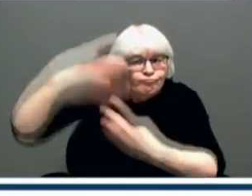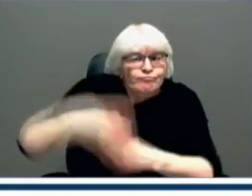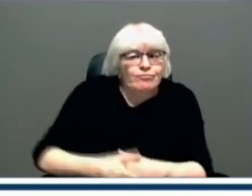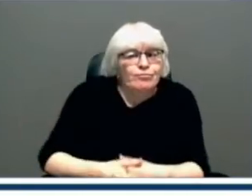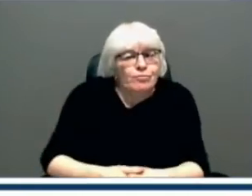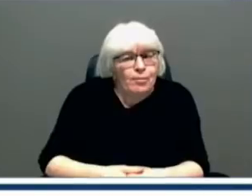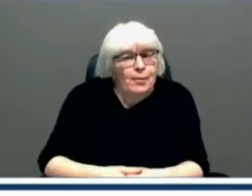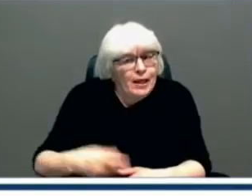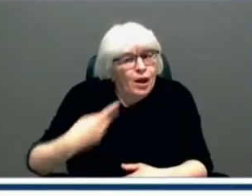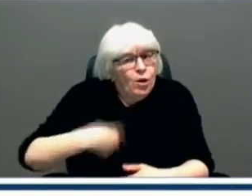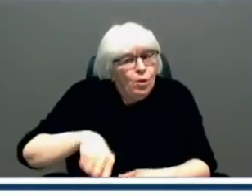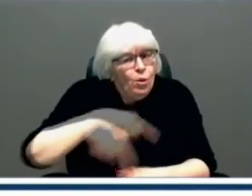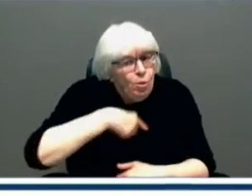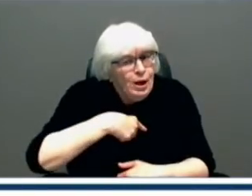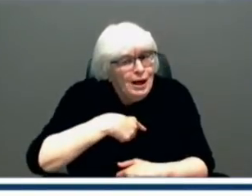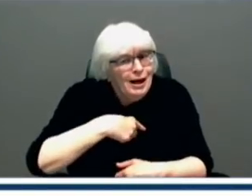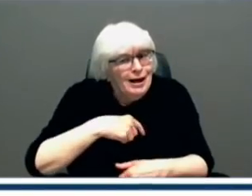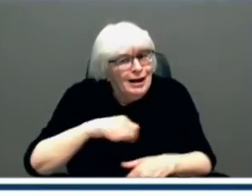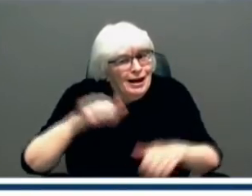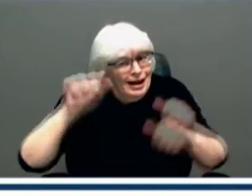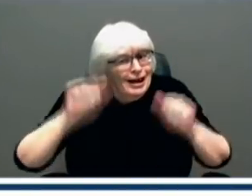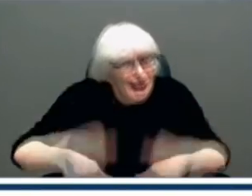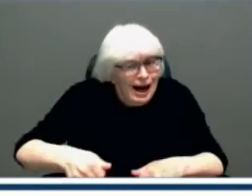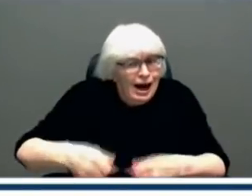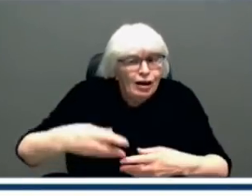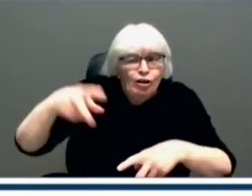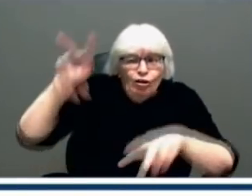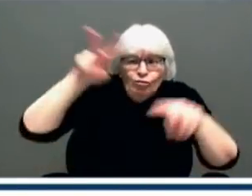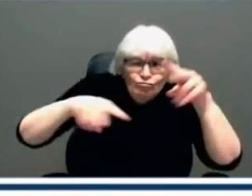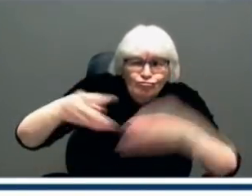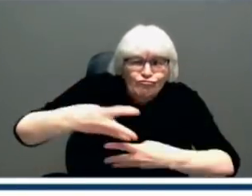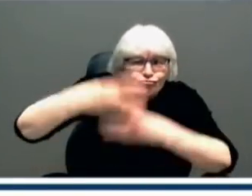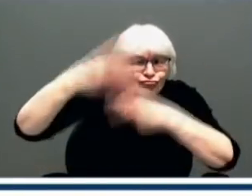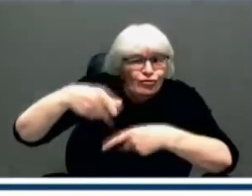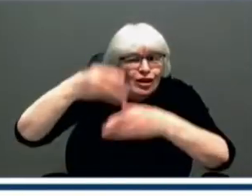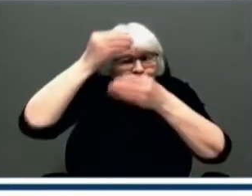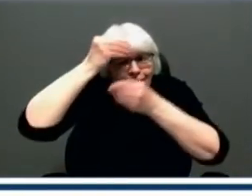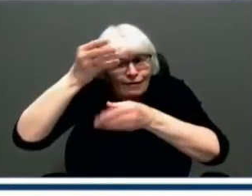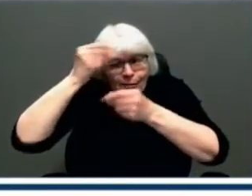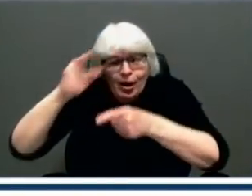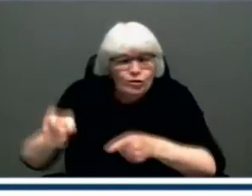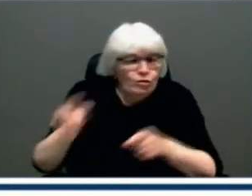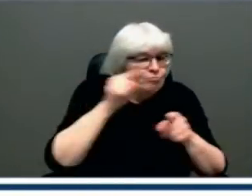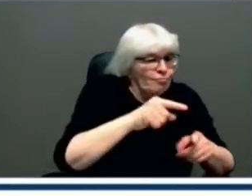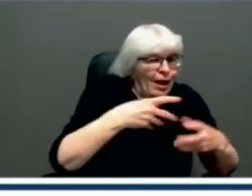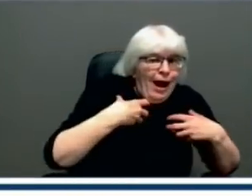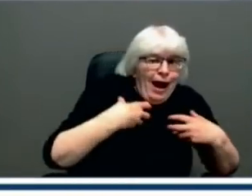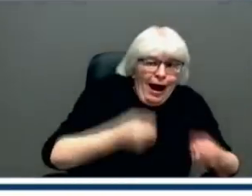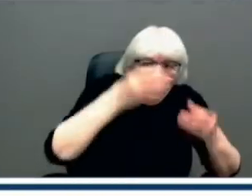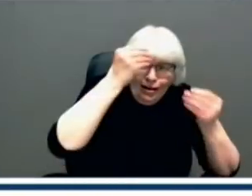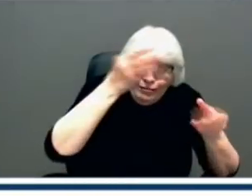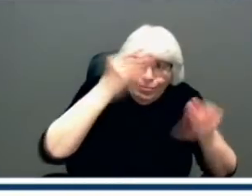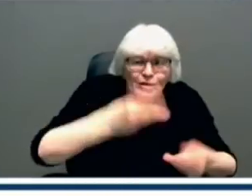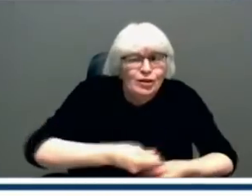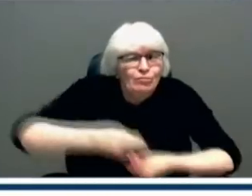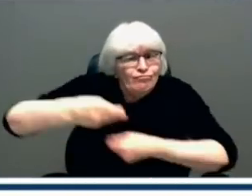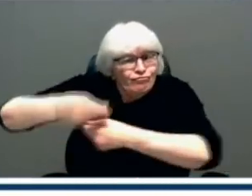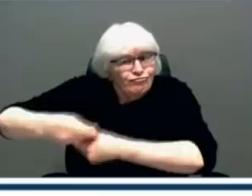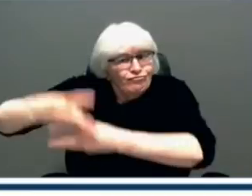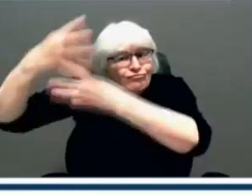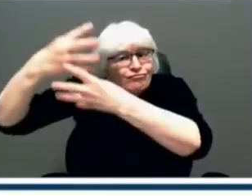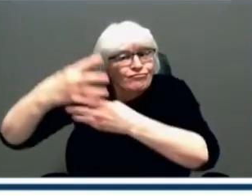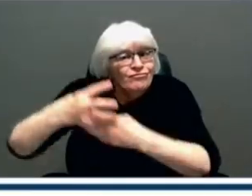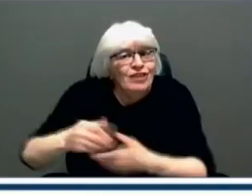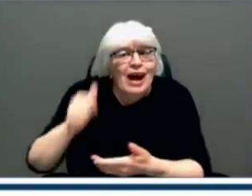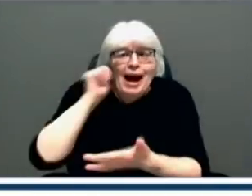same data as public health. As I said, we'll continue to make that available on a weekly basis every Thursday.